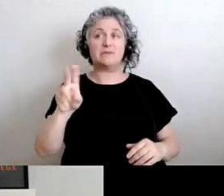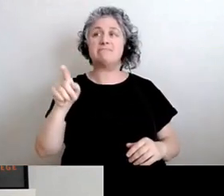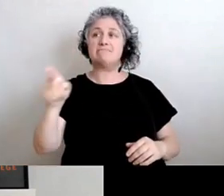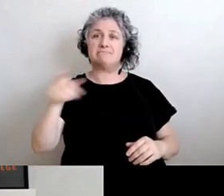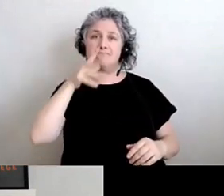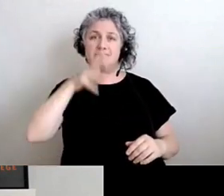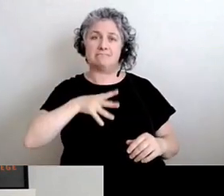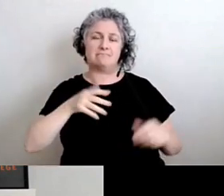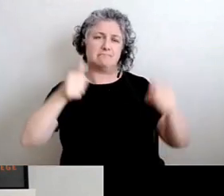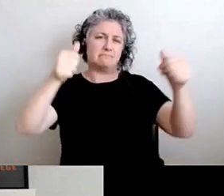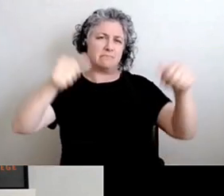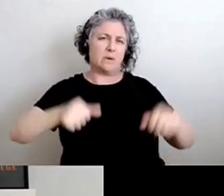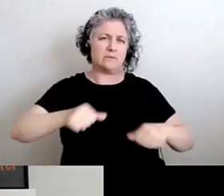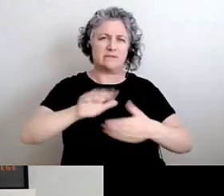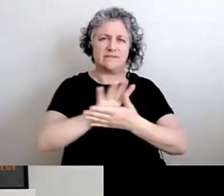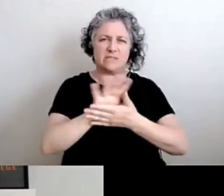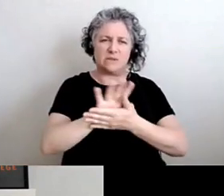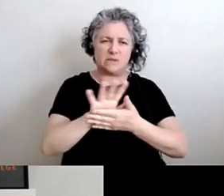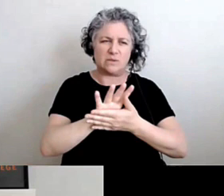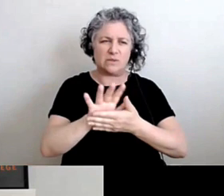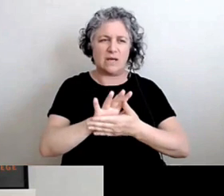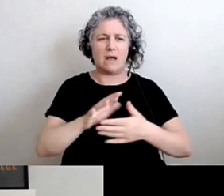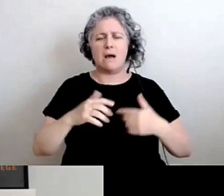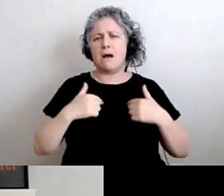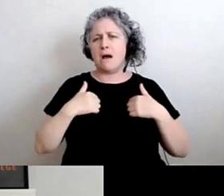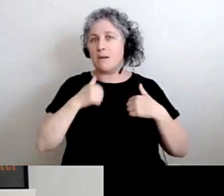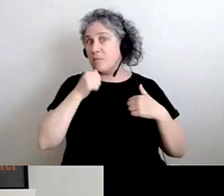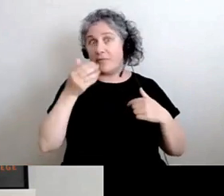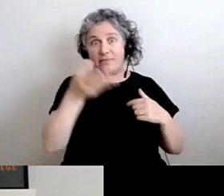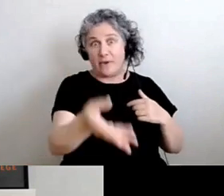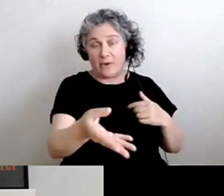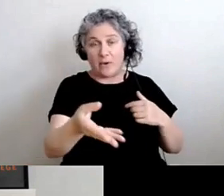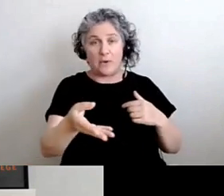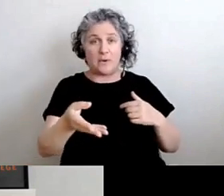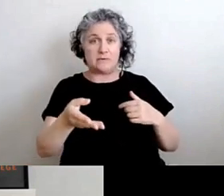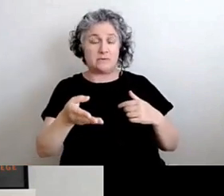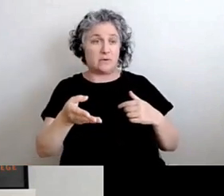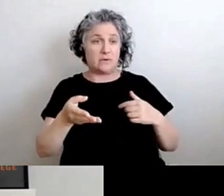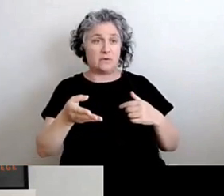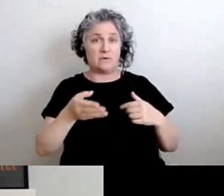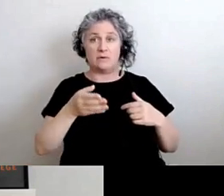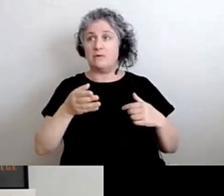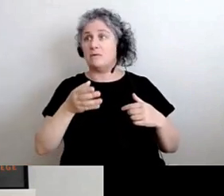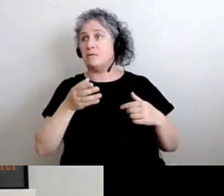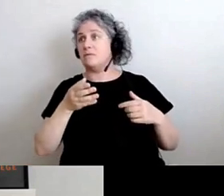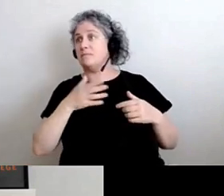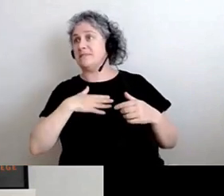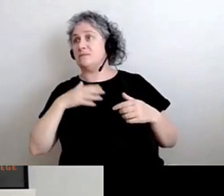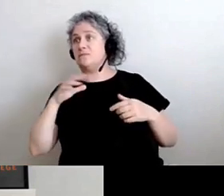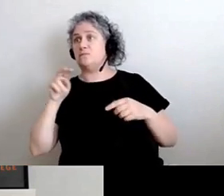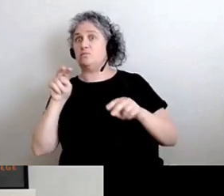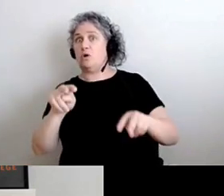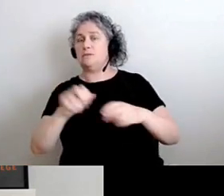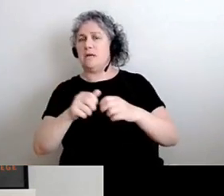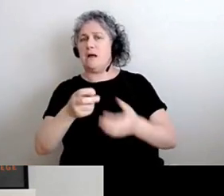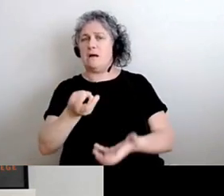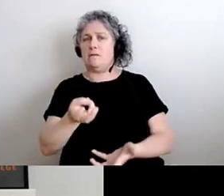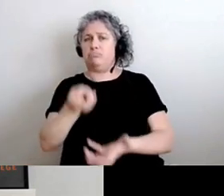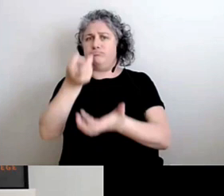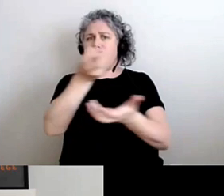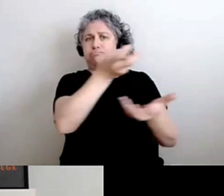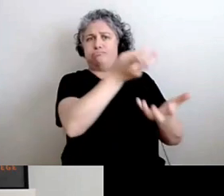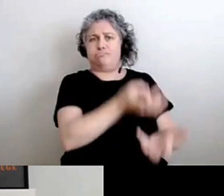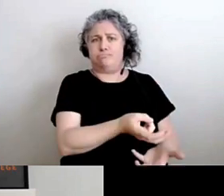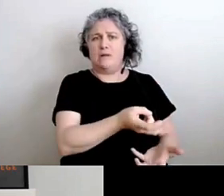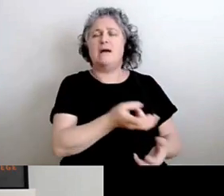some videos, I'm not there. So please watch these, how to use the hydraulic lift, transfer patients, and